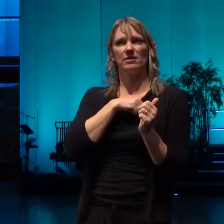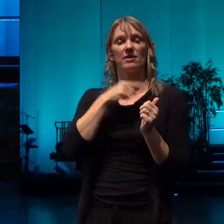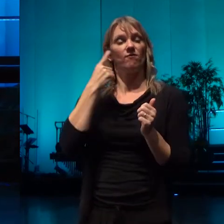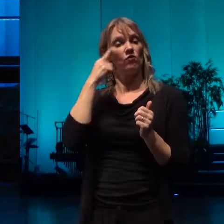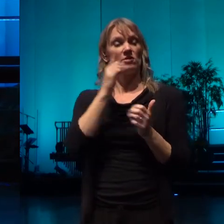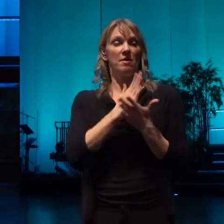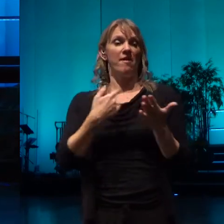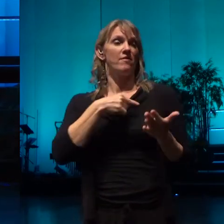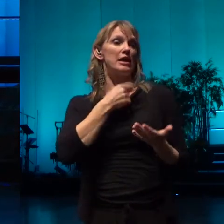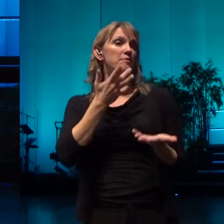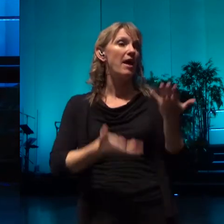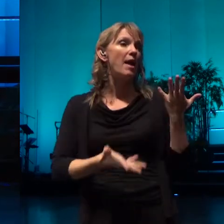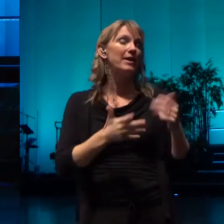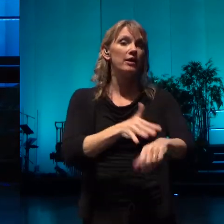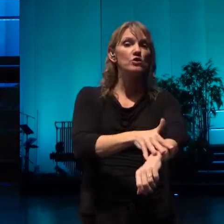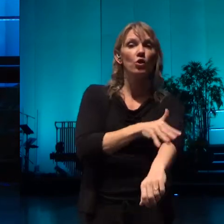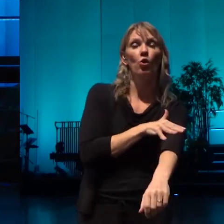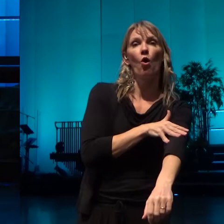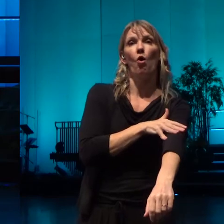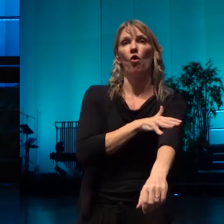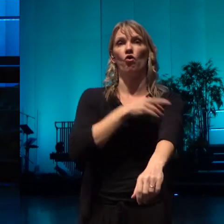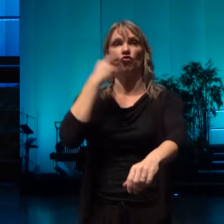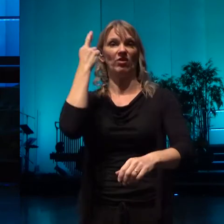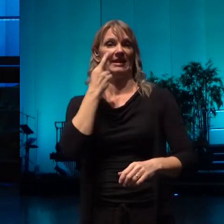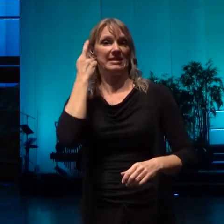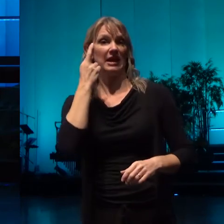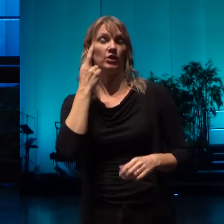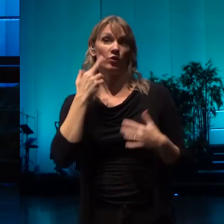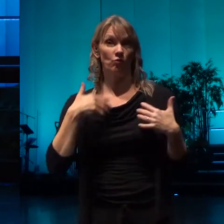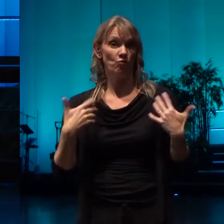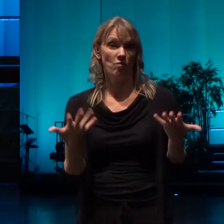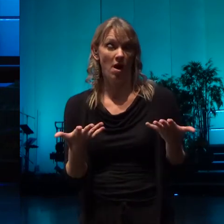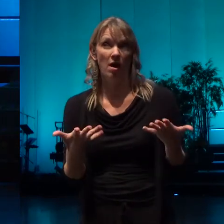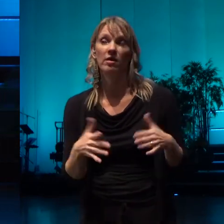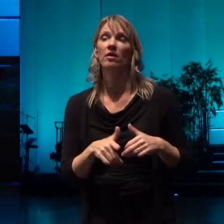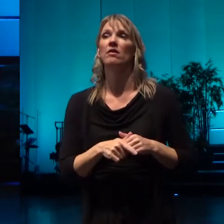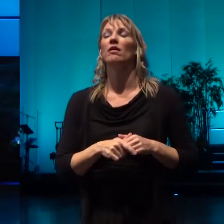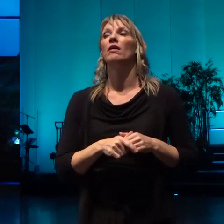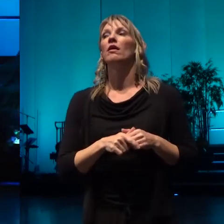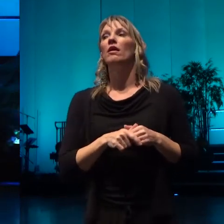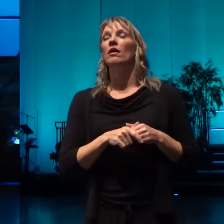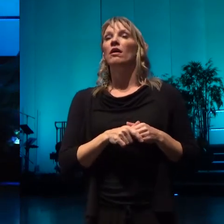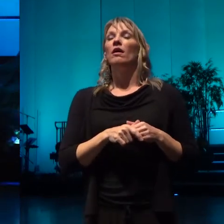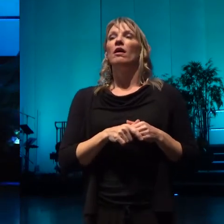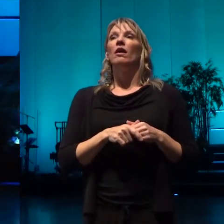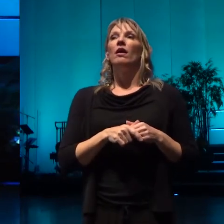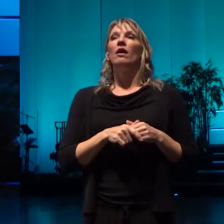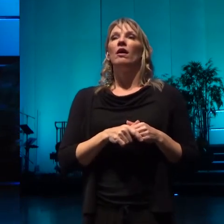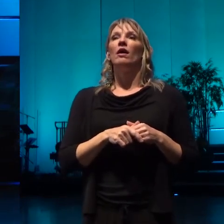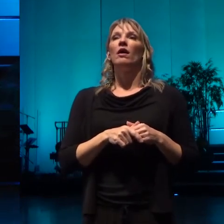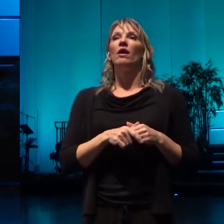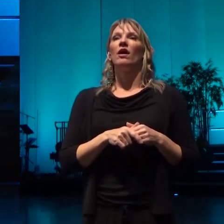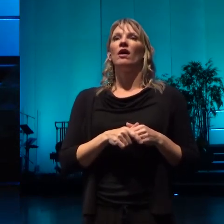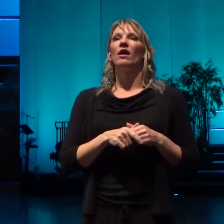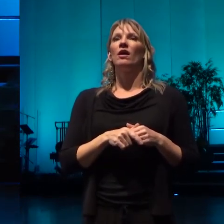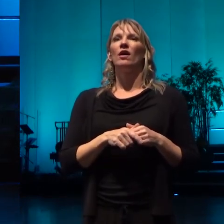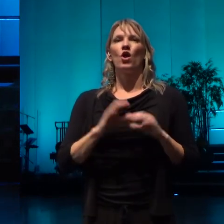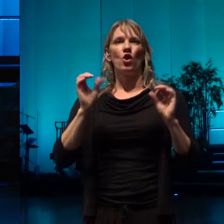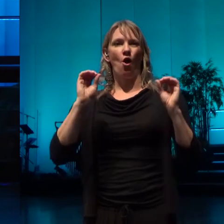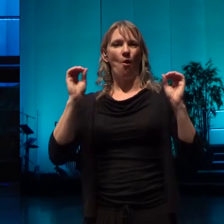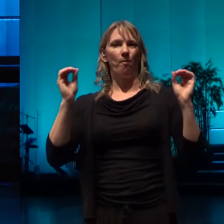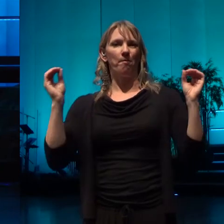been a gradual realization. And it was the realization that there would be no getting back to